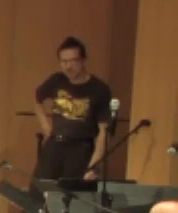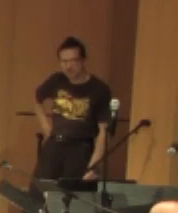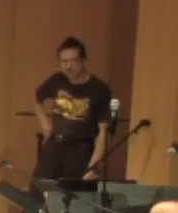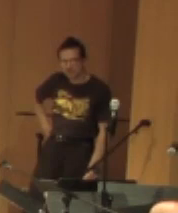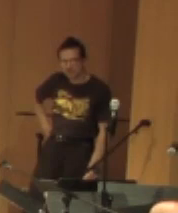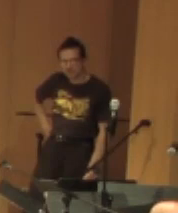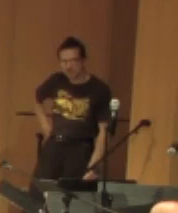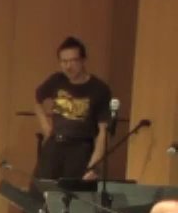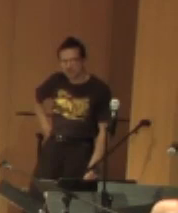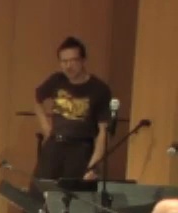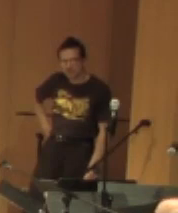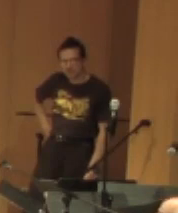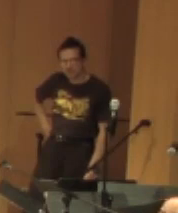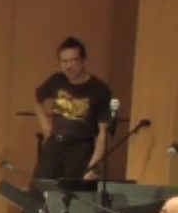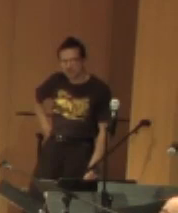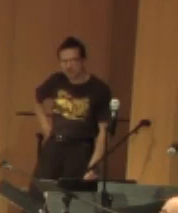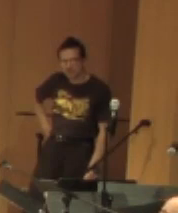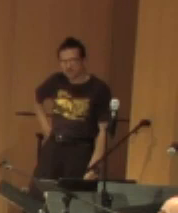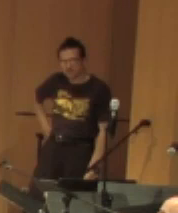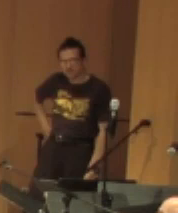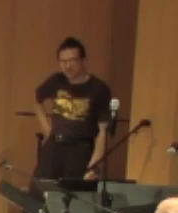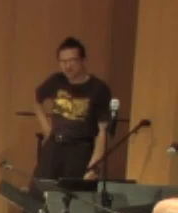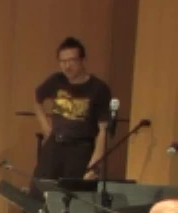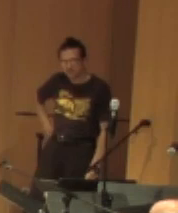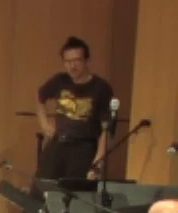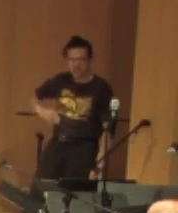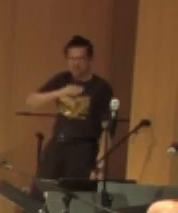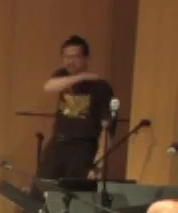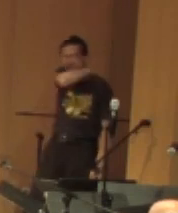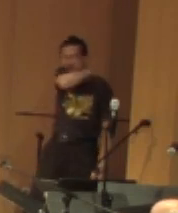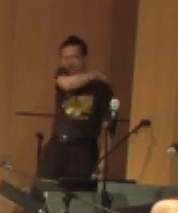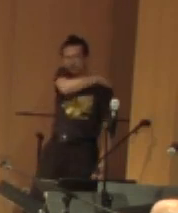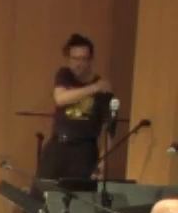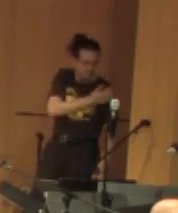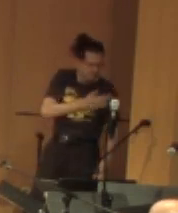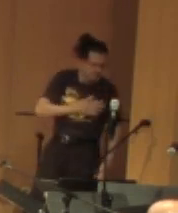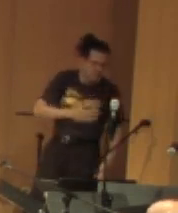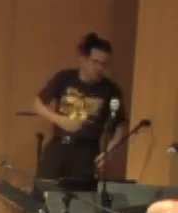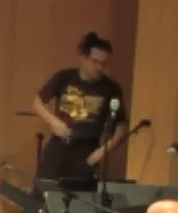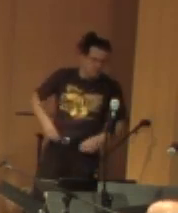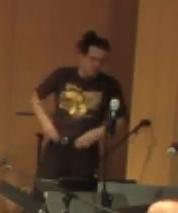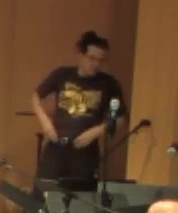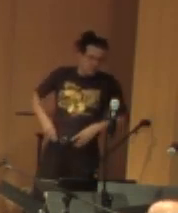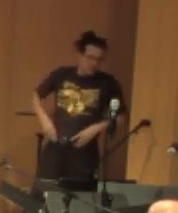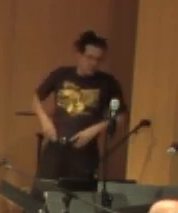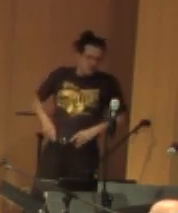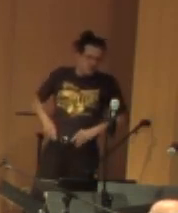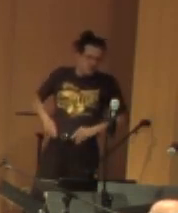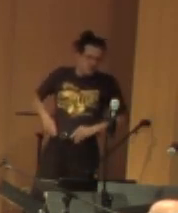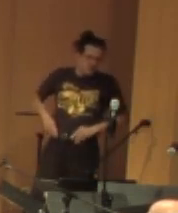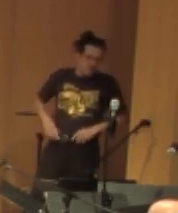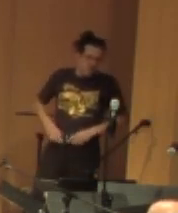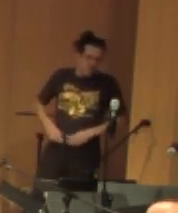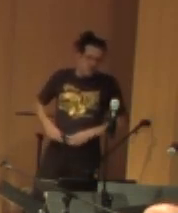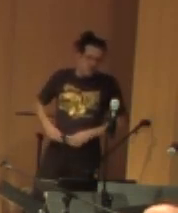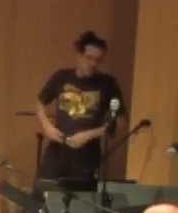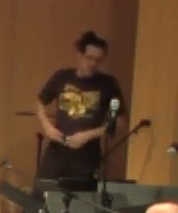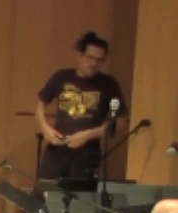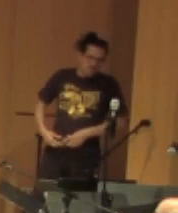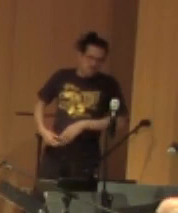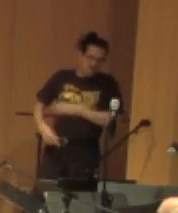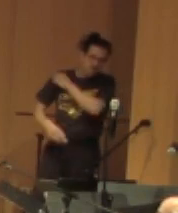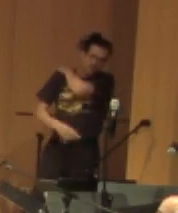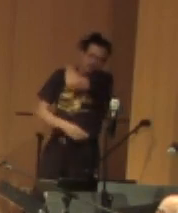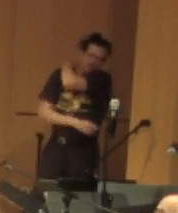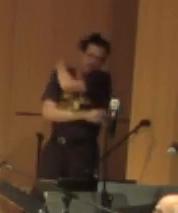you know um it's not sustainable in economic terms or in artistic terms terms and unless we can address